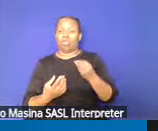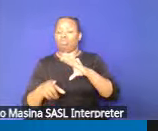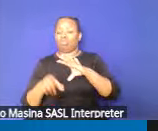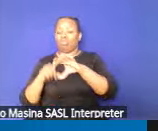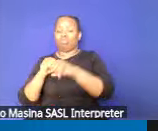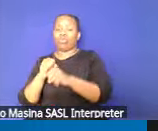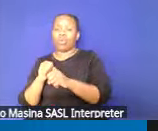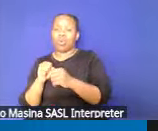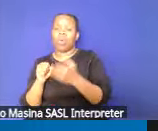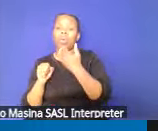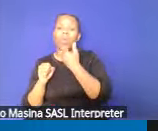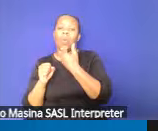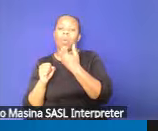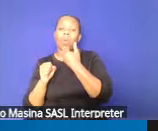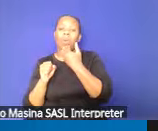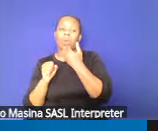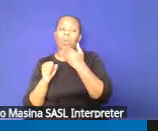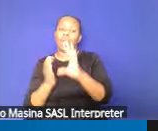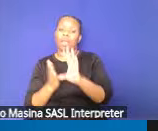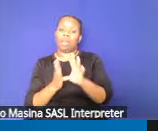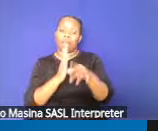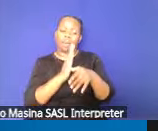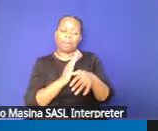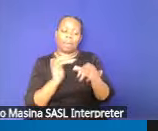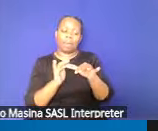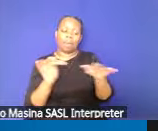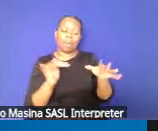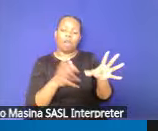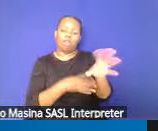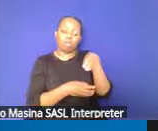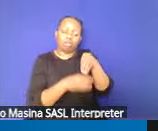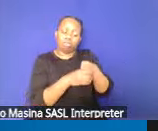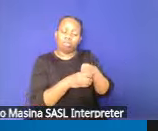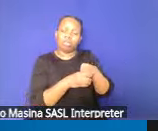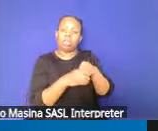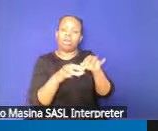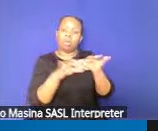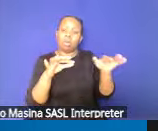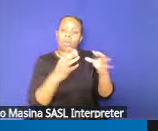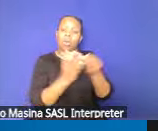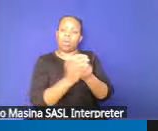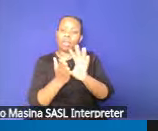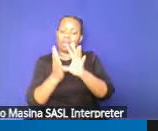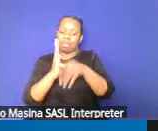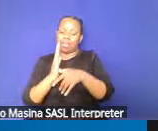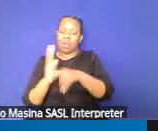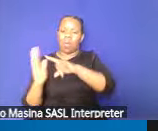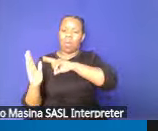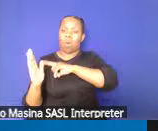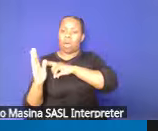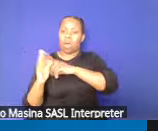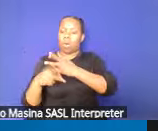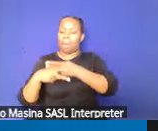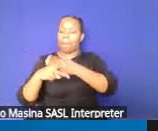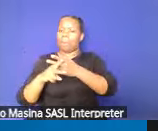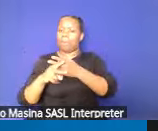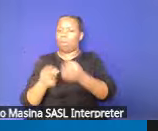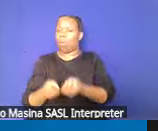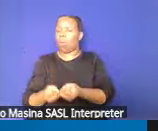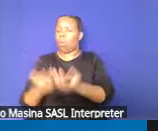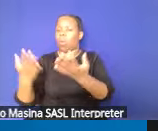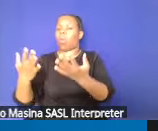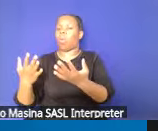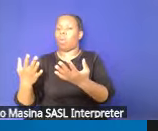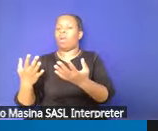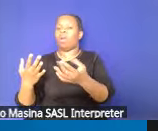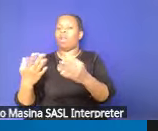to the persons or the inclusion of persons with disabilities, because we produce this spend to